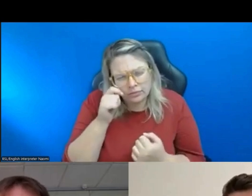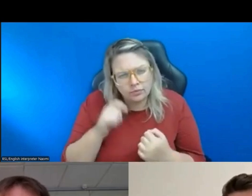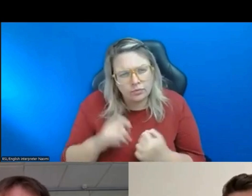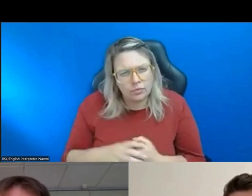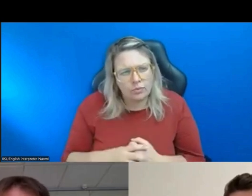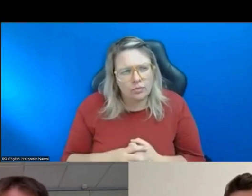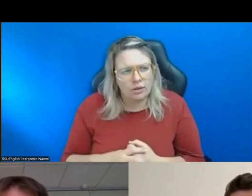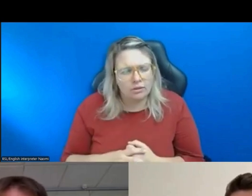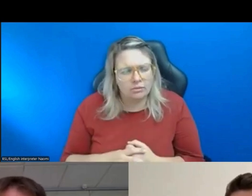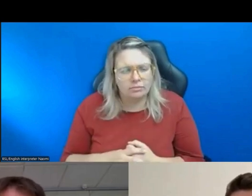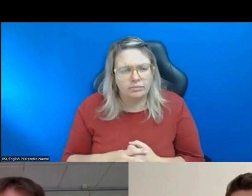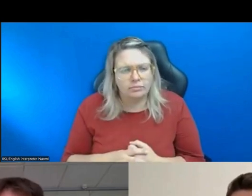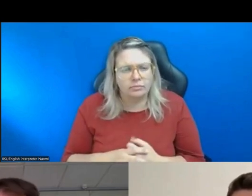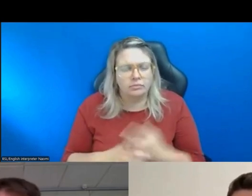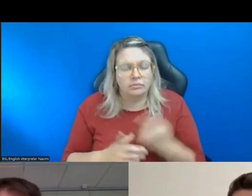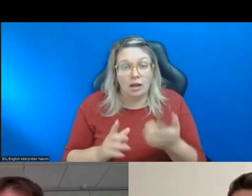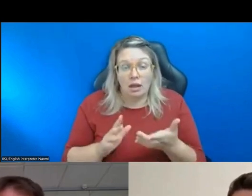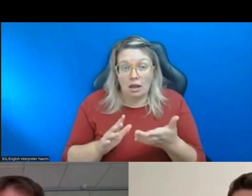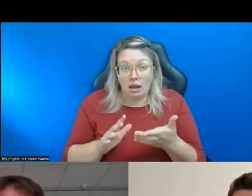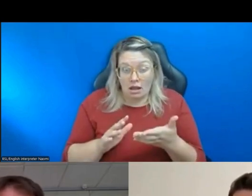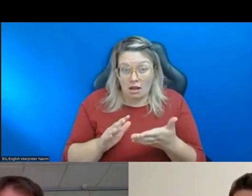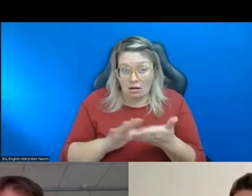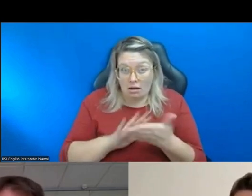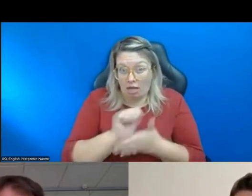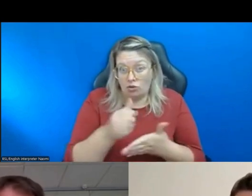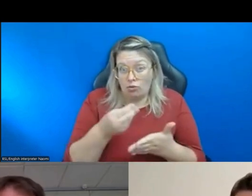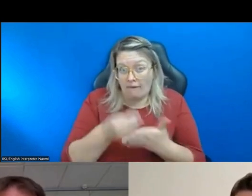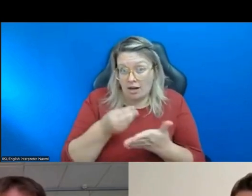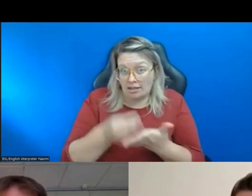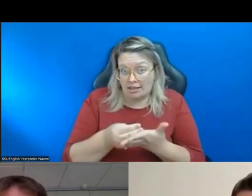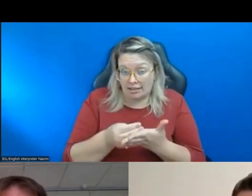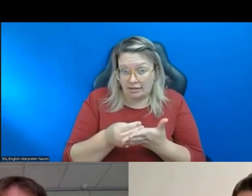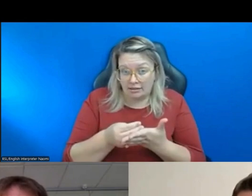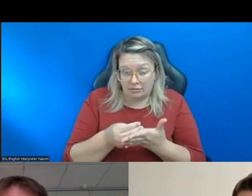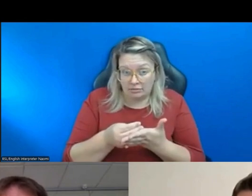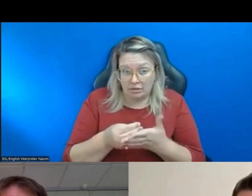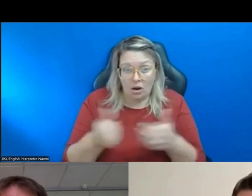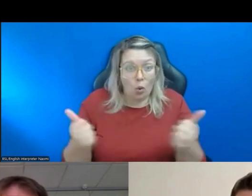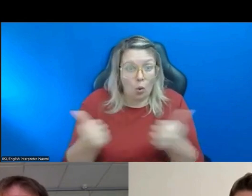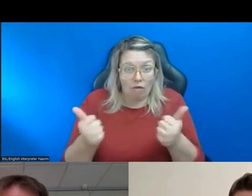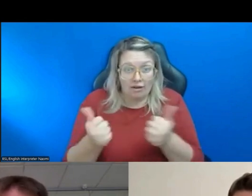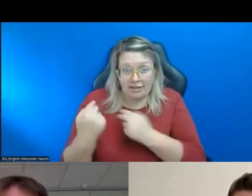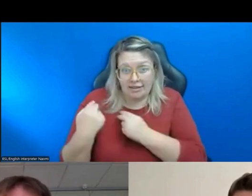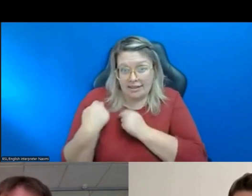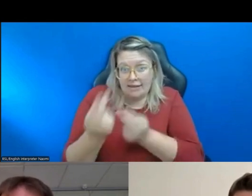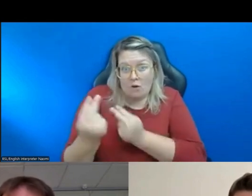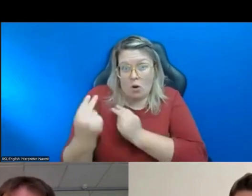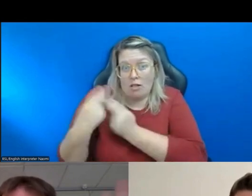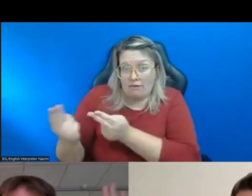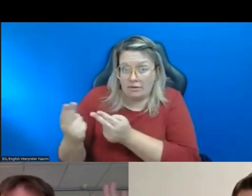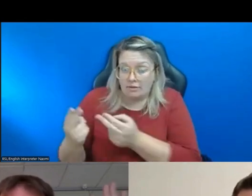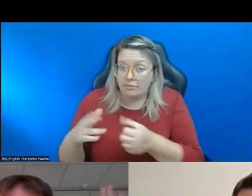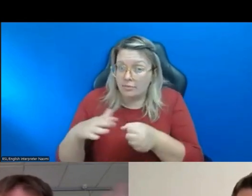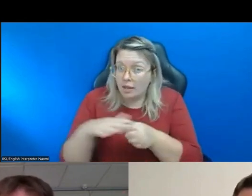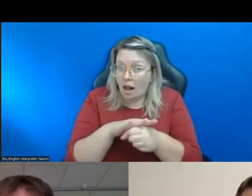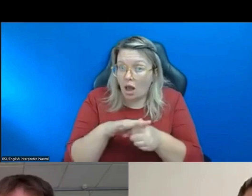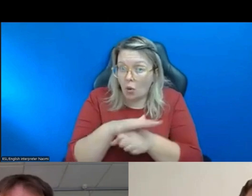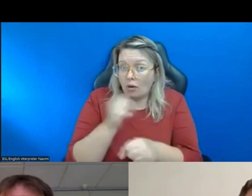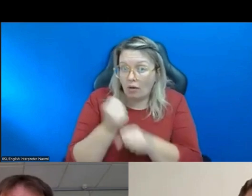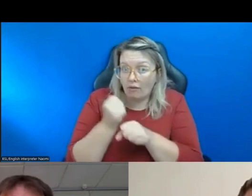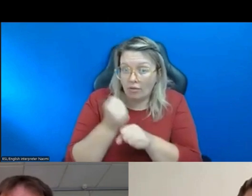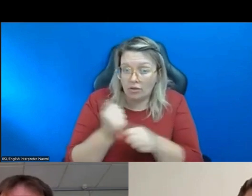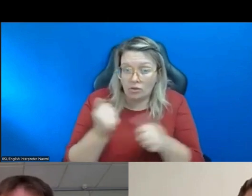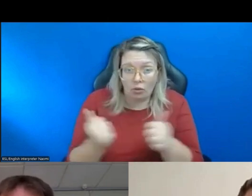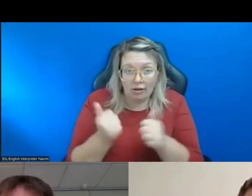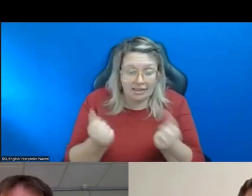that cultural funding is to a great extent already devolved in that local government